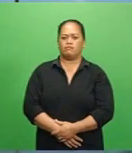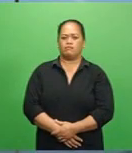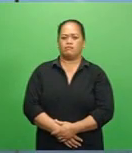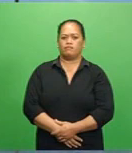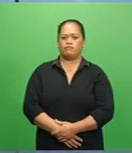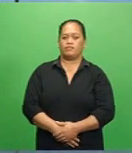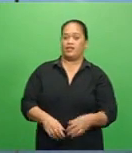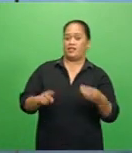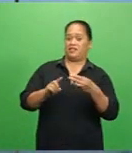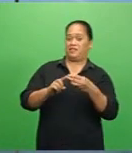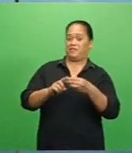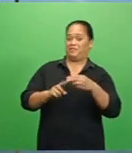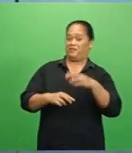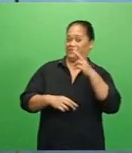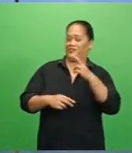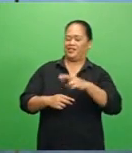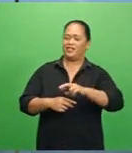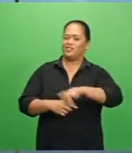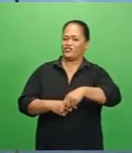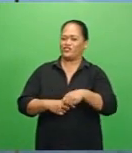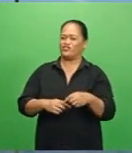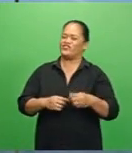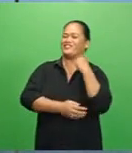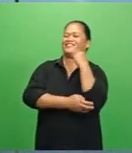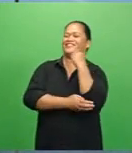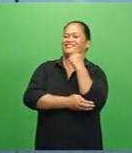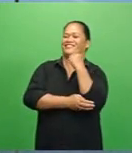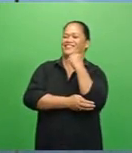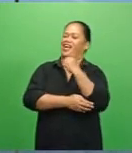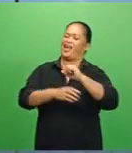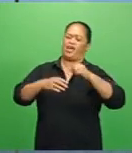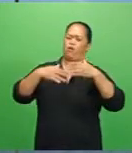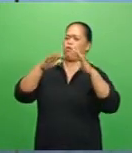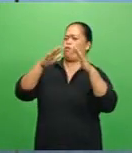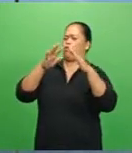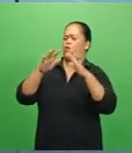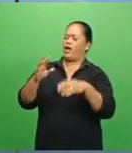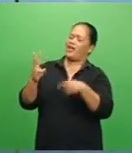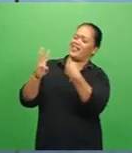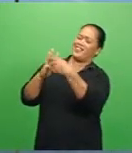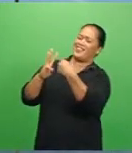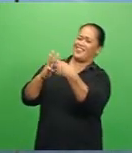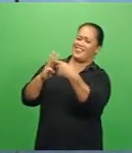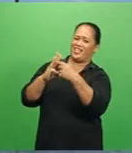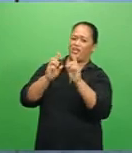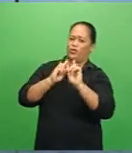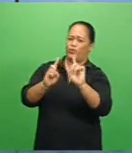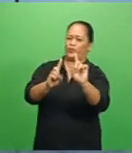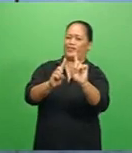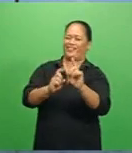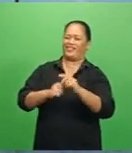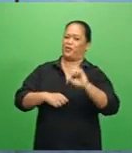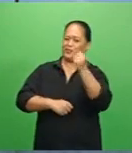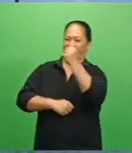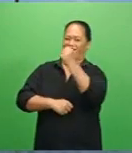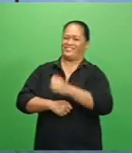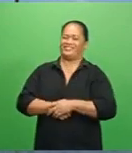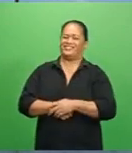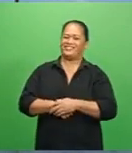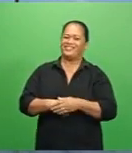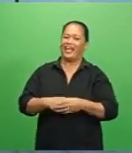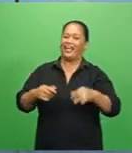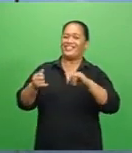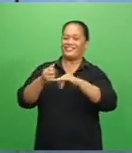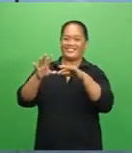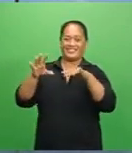The key for the Suva Rugby Union's impressive three successive wins in the Skipper Cup competition is its